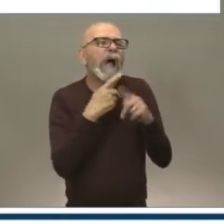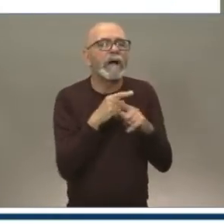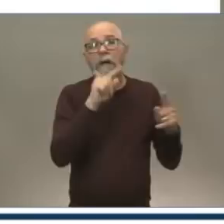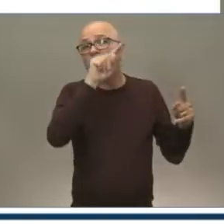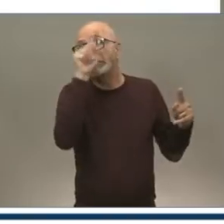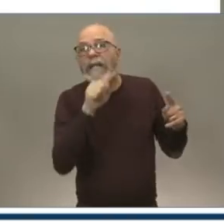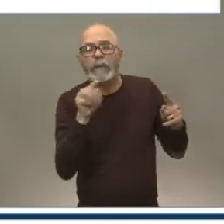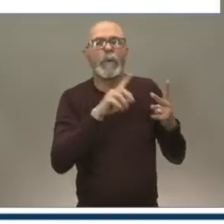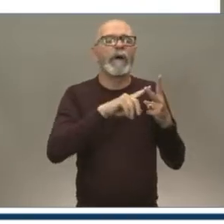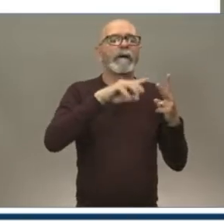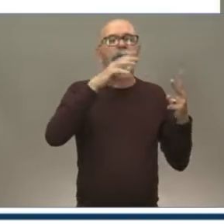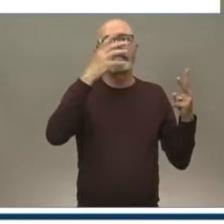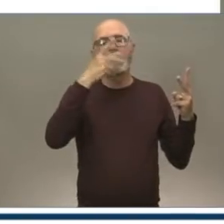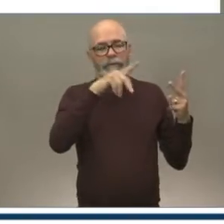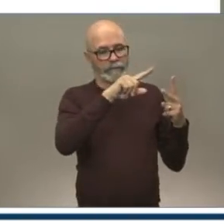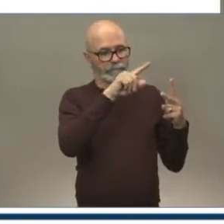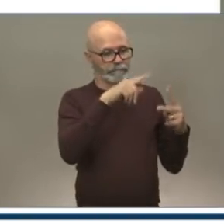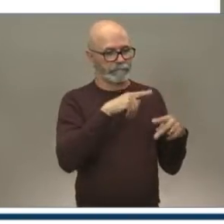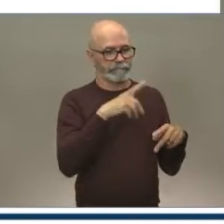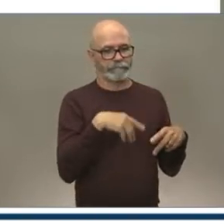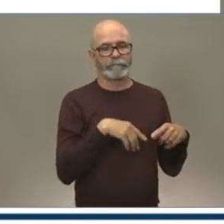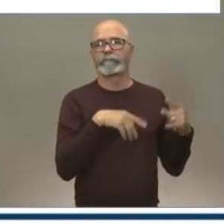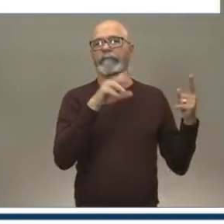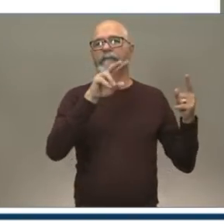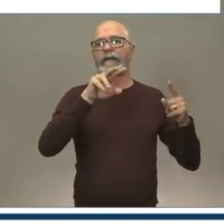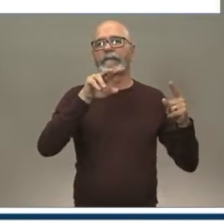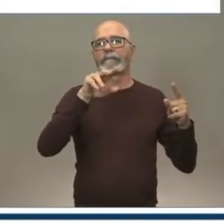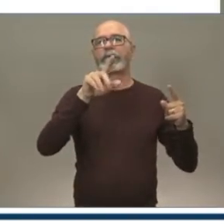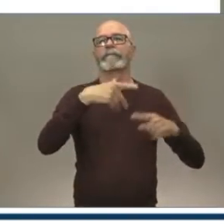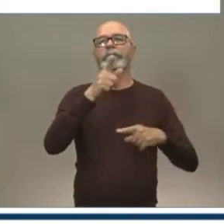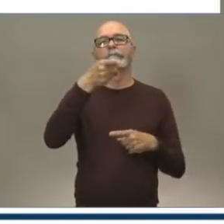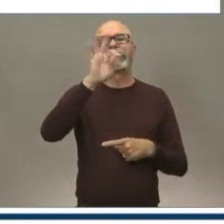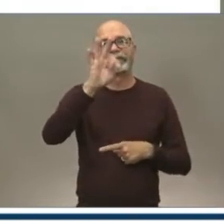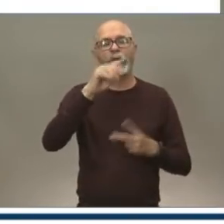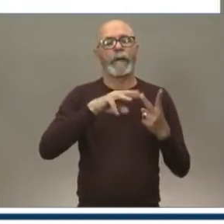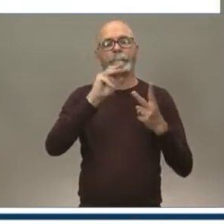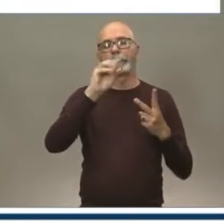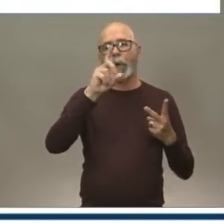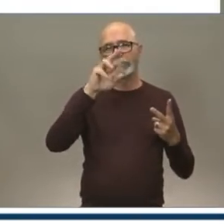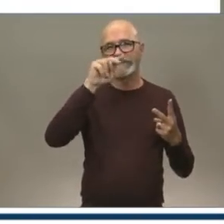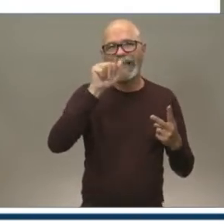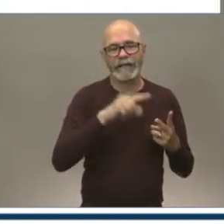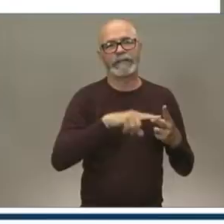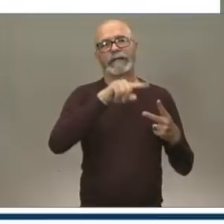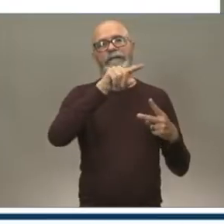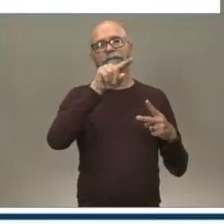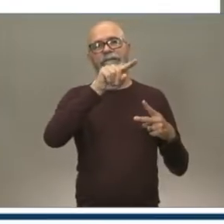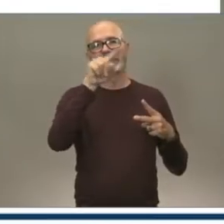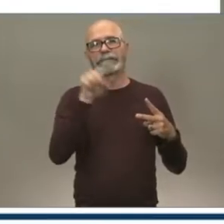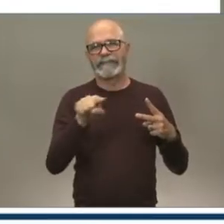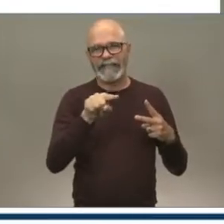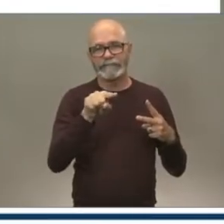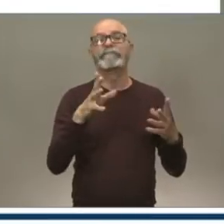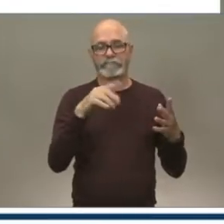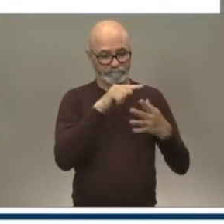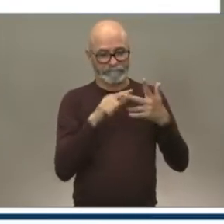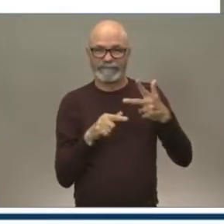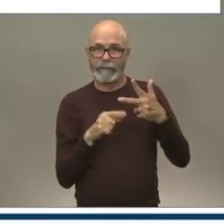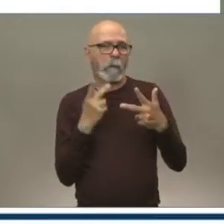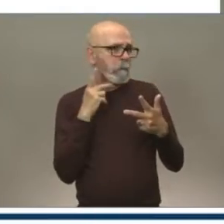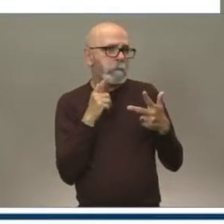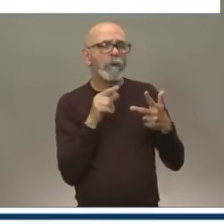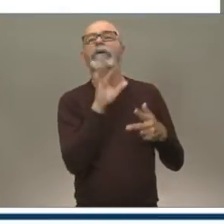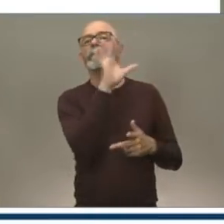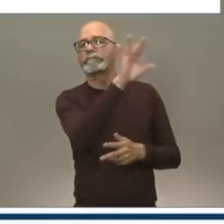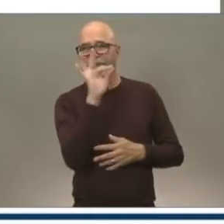our phone line. There are both more lines and operators. Just this week, we expanded from 50 to 100 lines. That